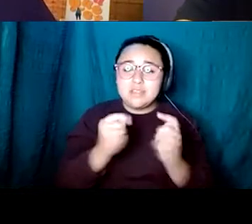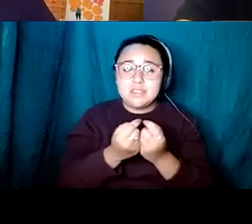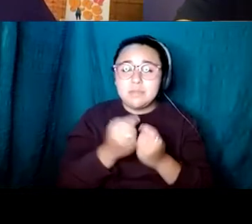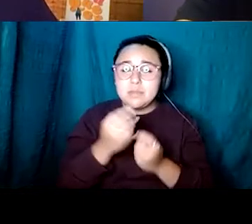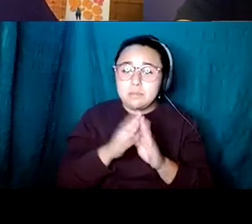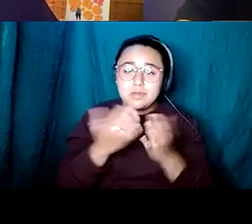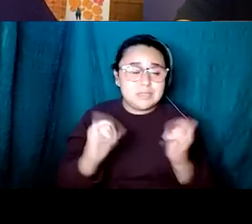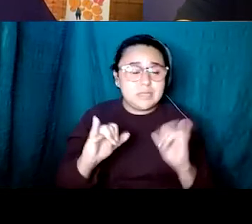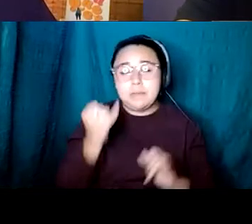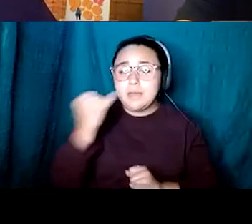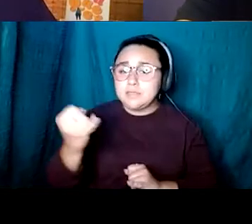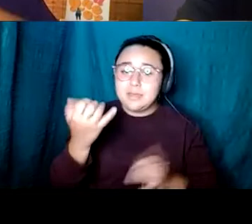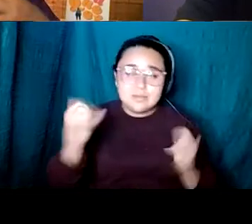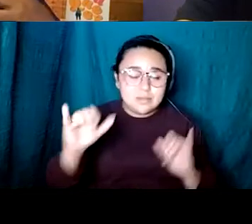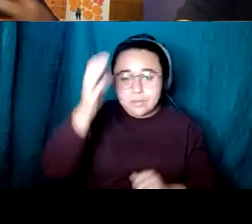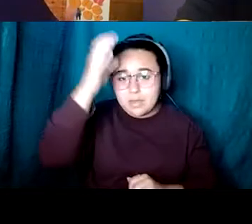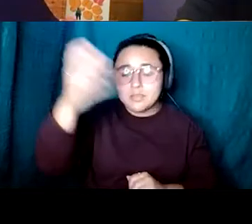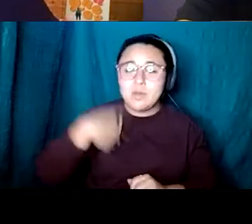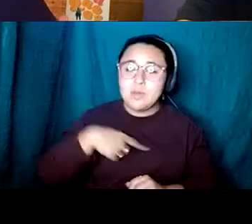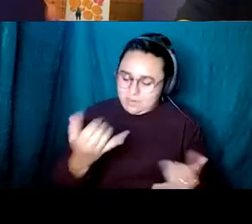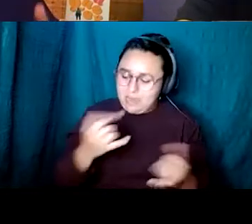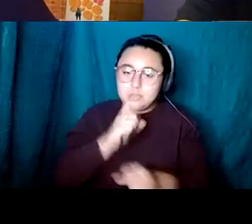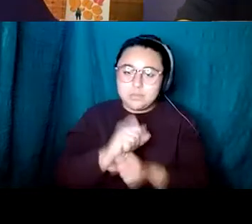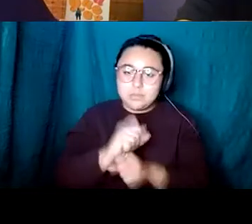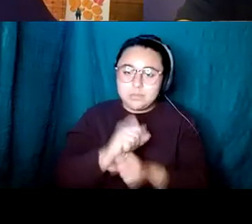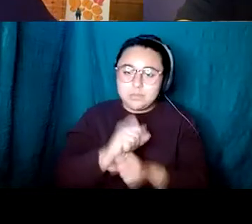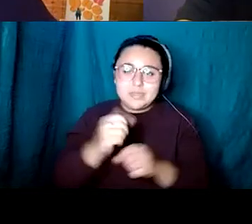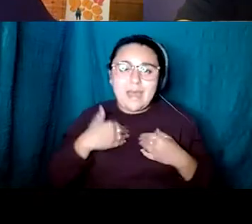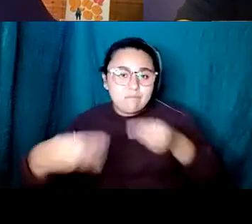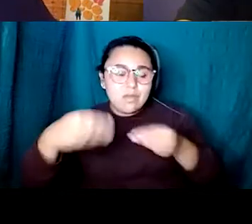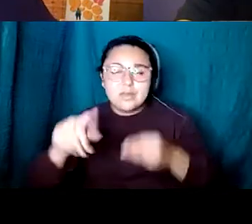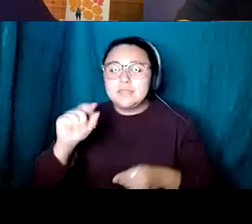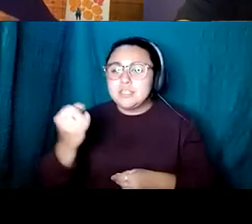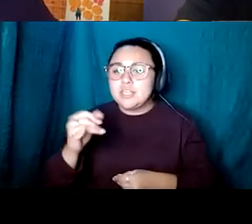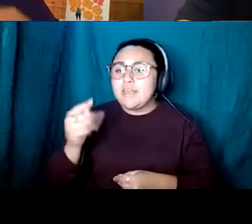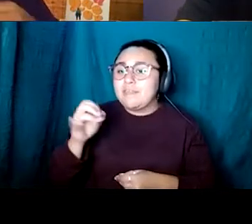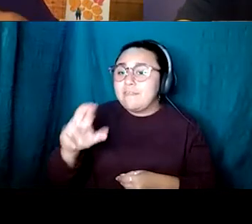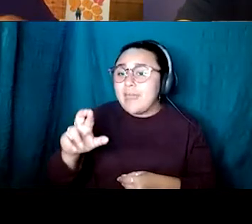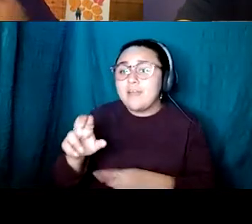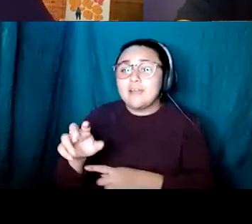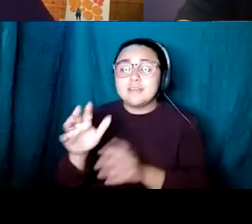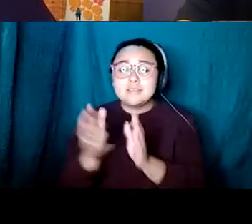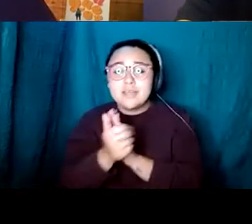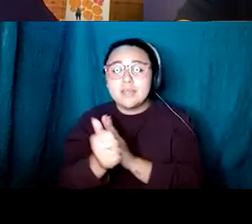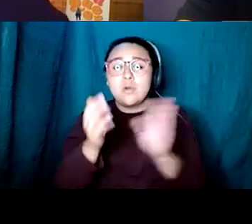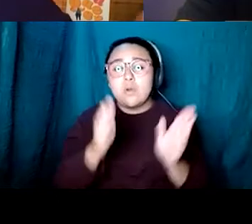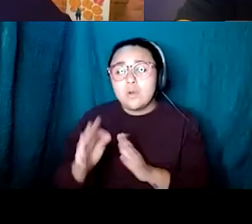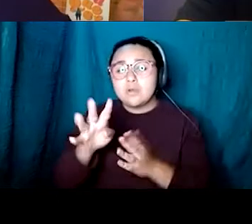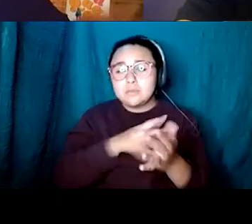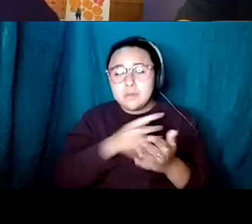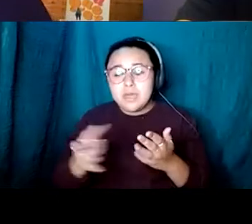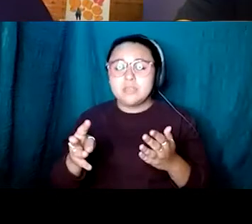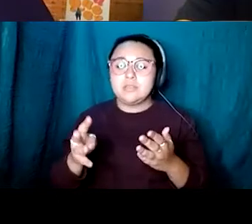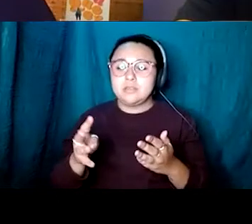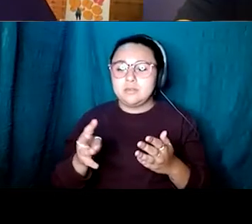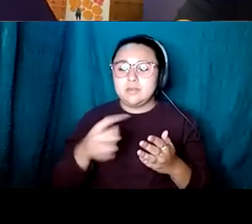And so I really have to thank TJ for bringing their skills of organization and their spreadsheets and just like, I'll send that email. We're like, oh,